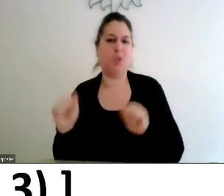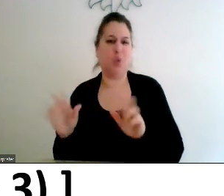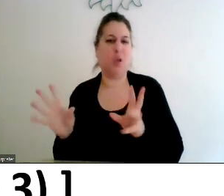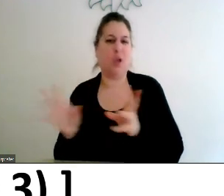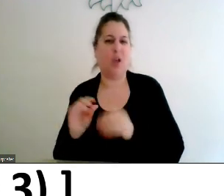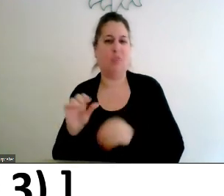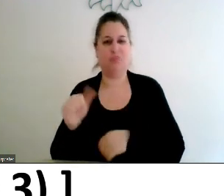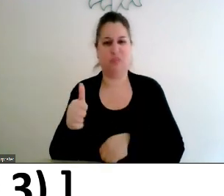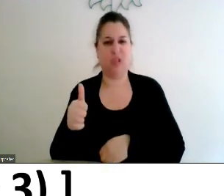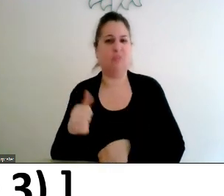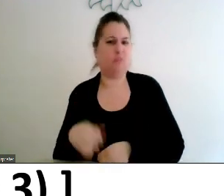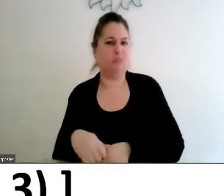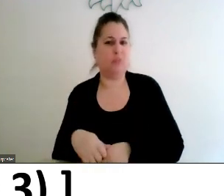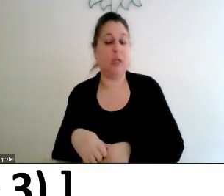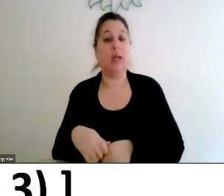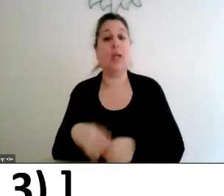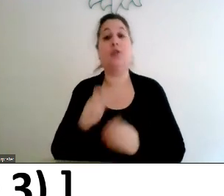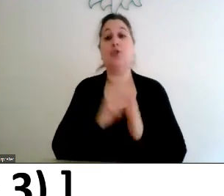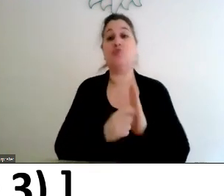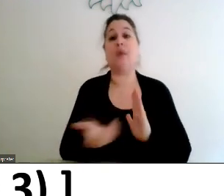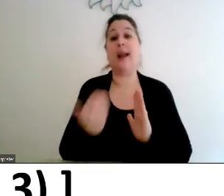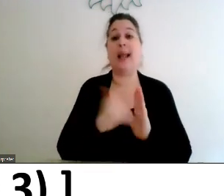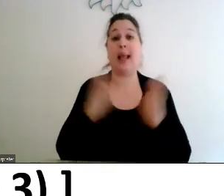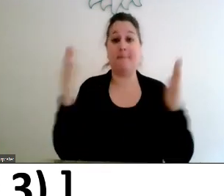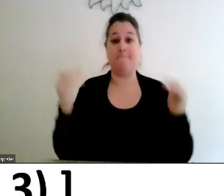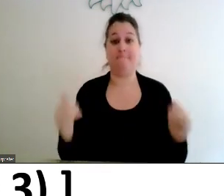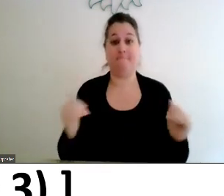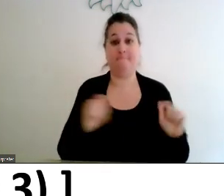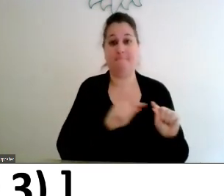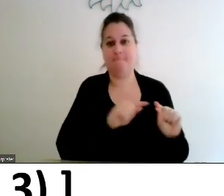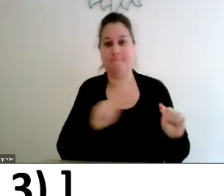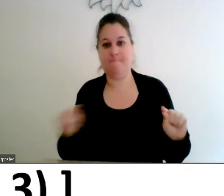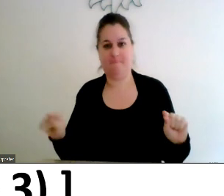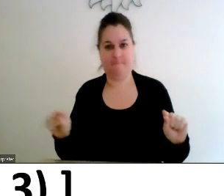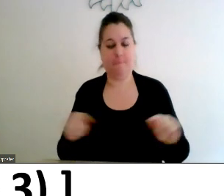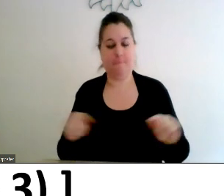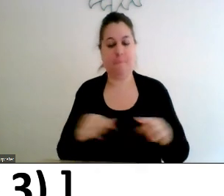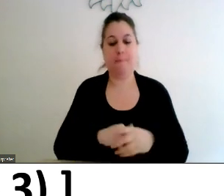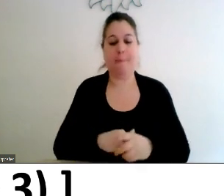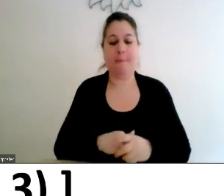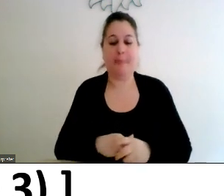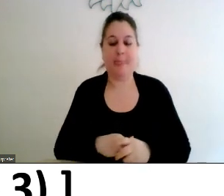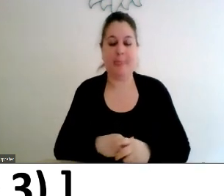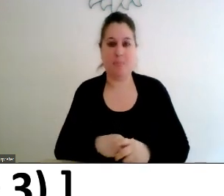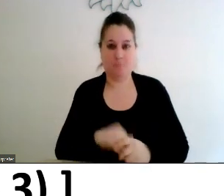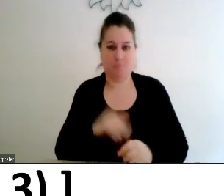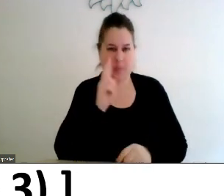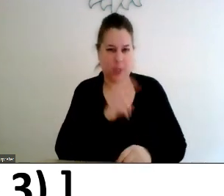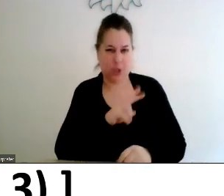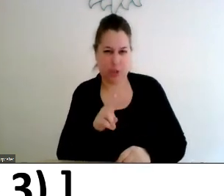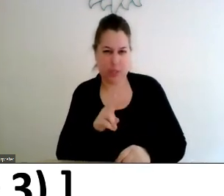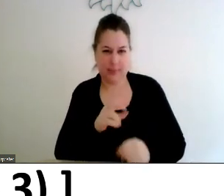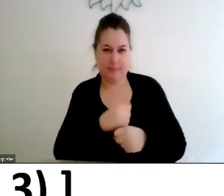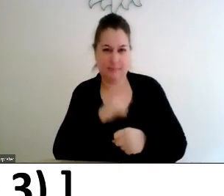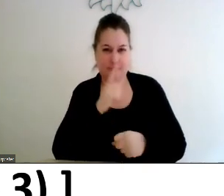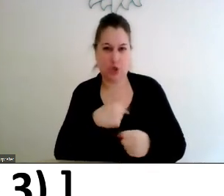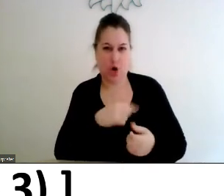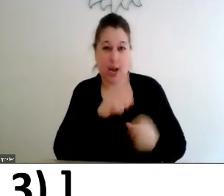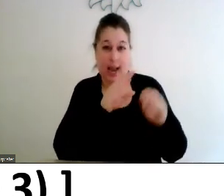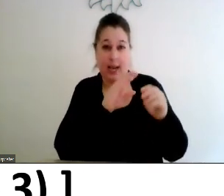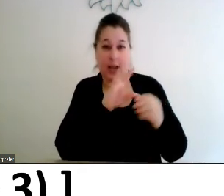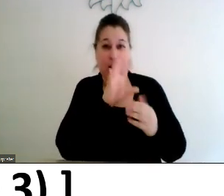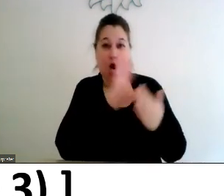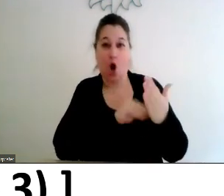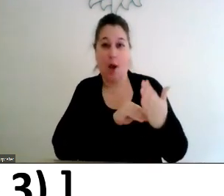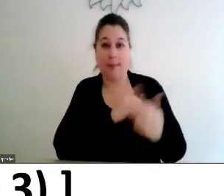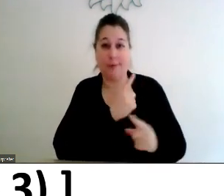Let me make sure I wrote that down correct. I just brought everything down. Yep, all right. Then at this point, I do exponents. 2 to the 5th